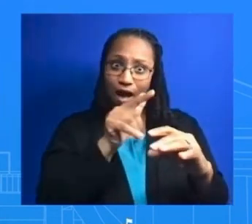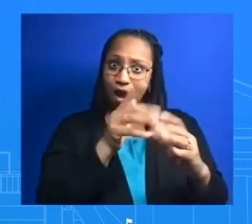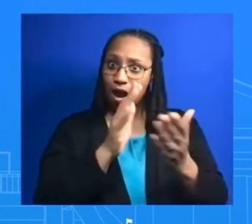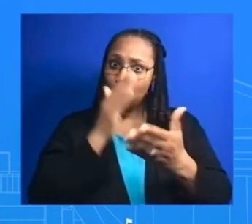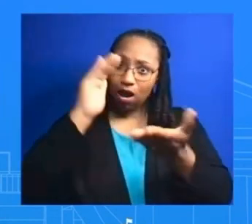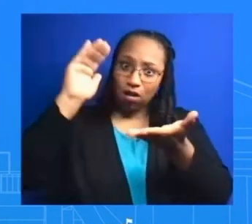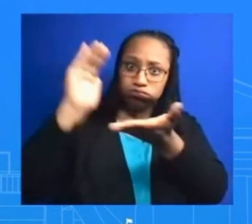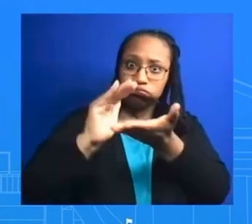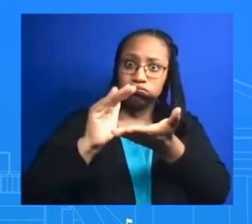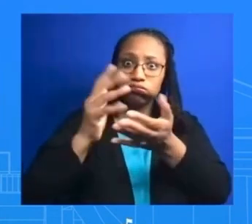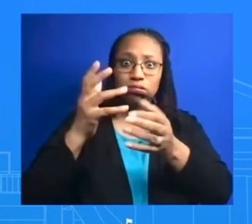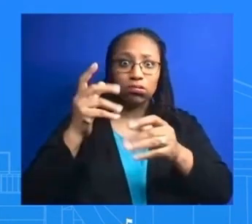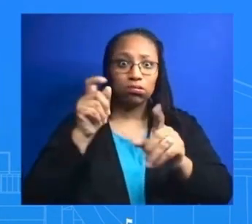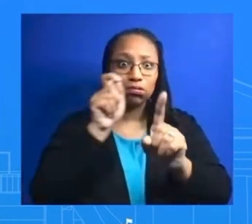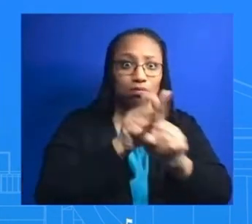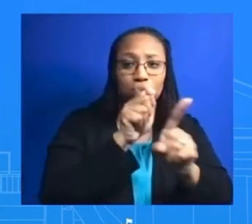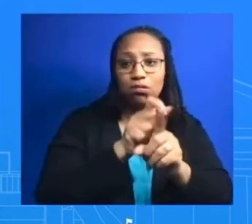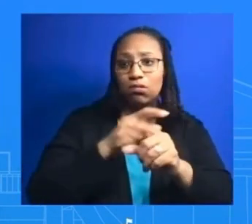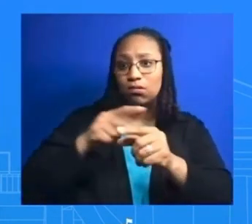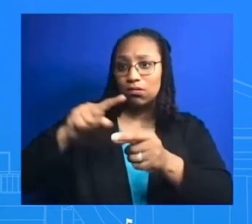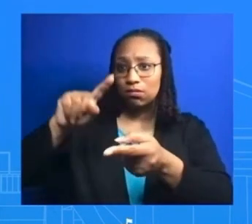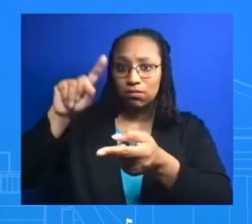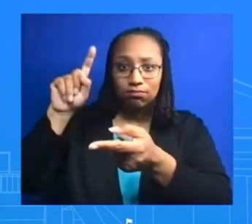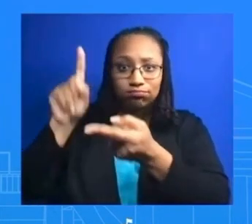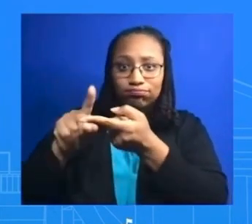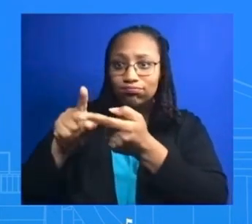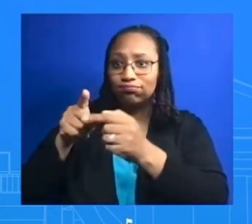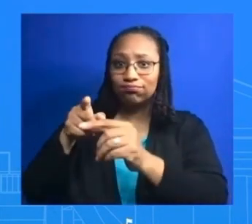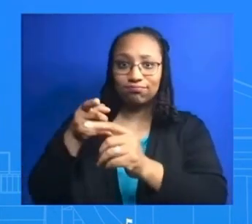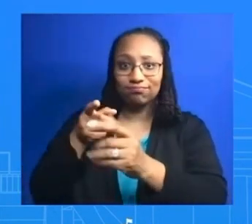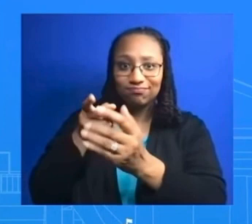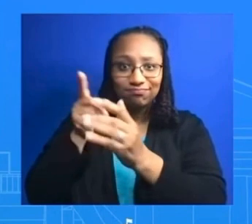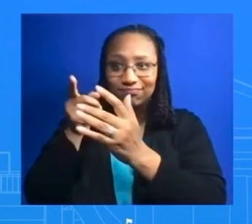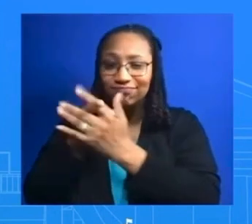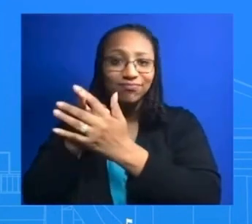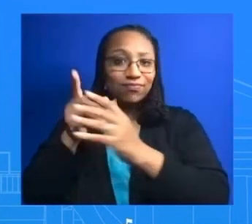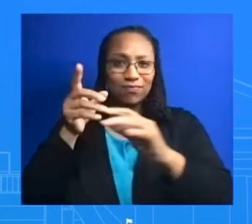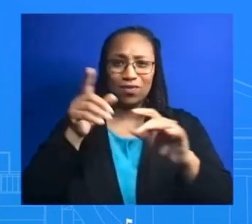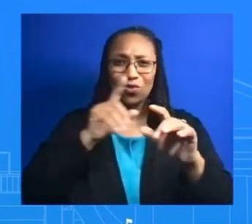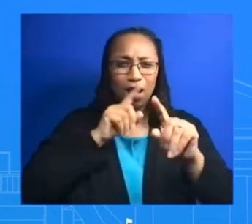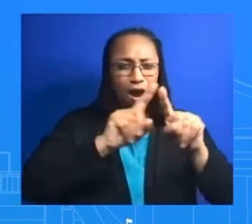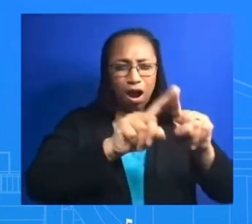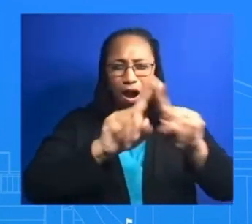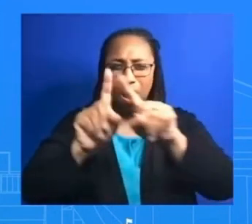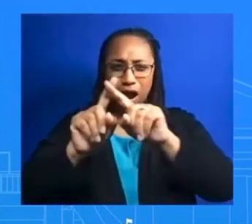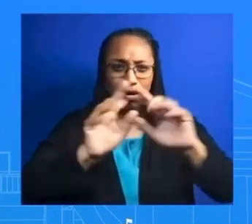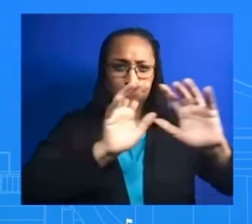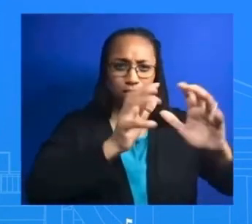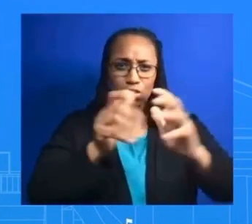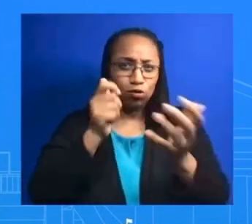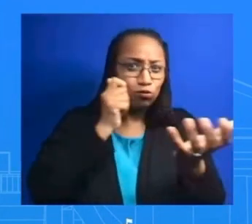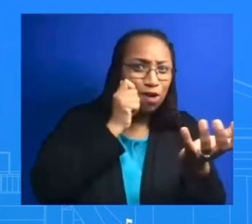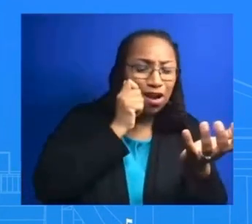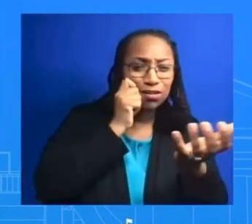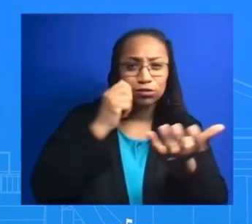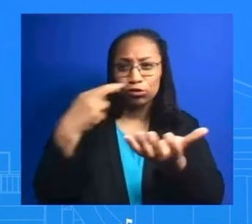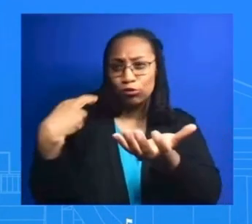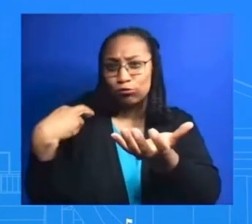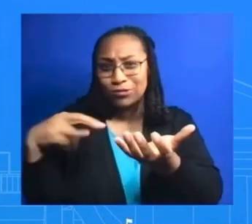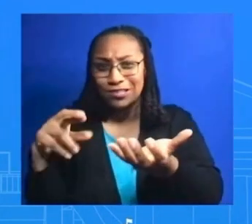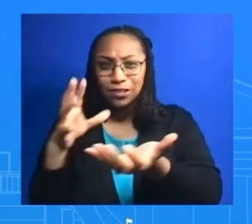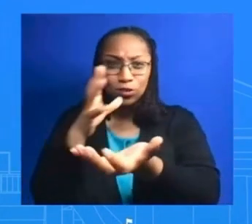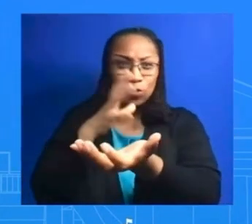of faith, and women. While the court's decision only addresses expressive original designs, as President Biden said